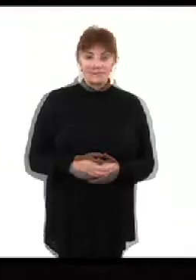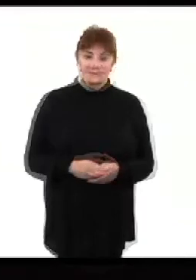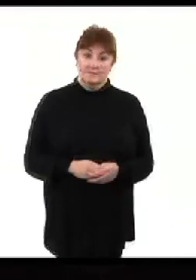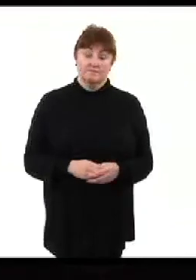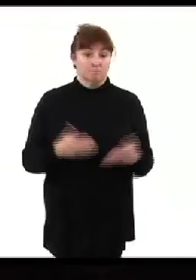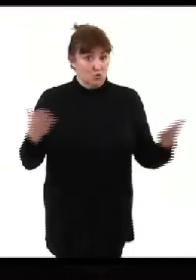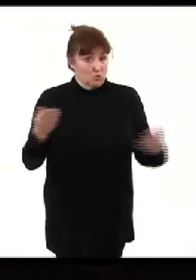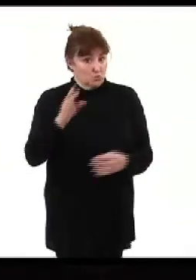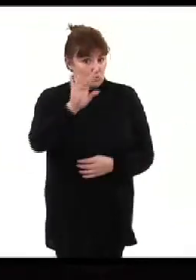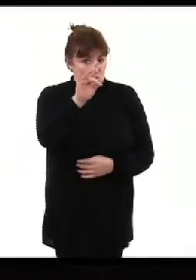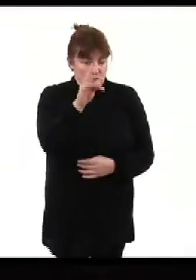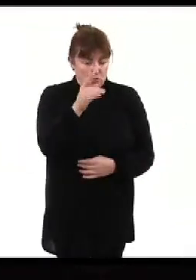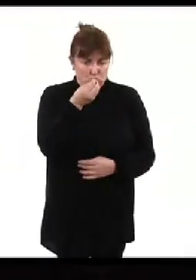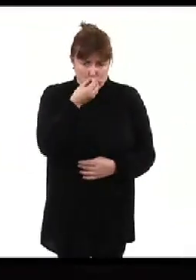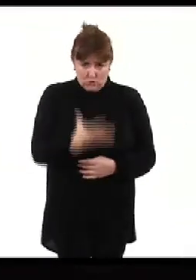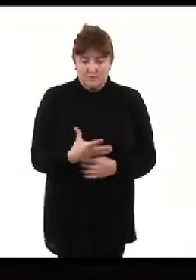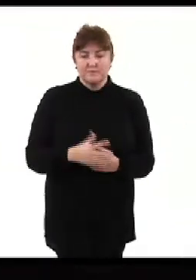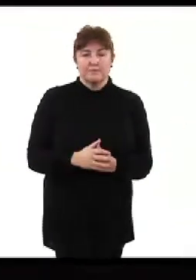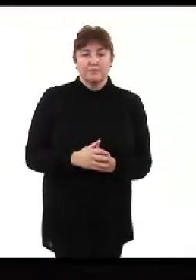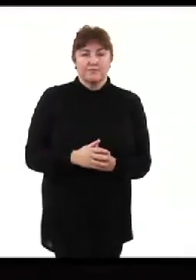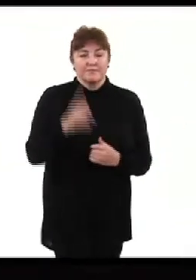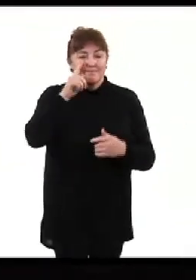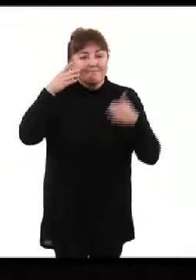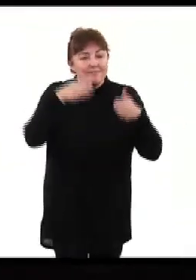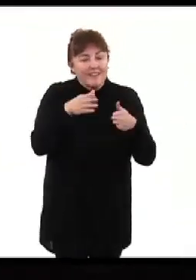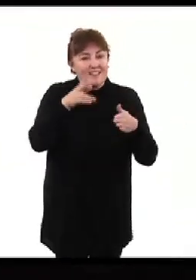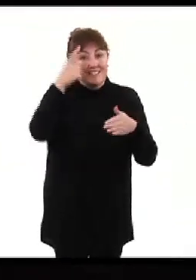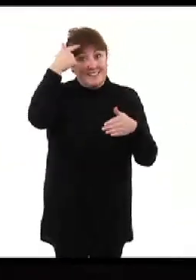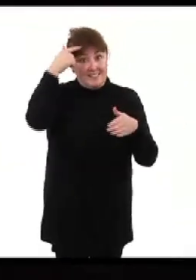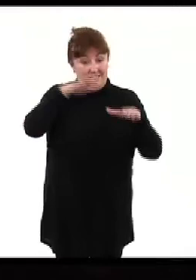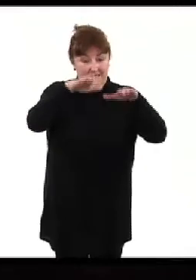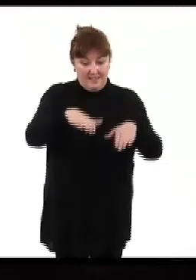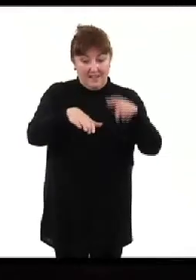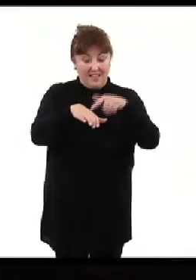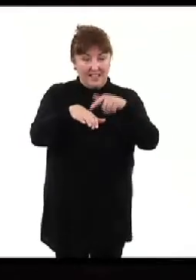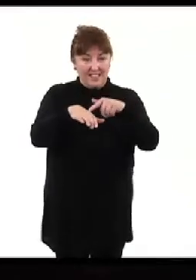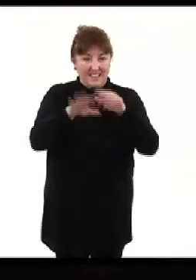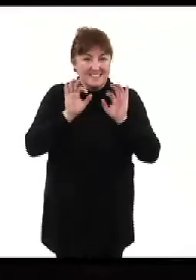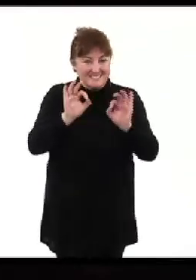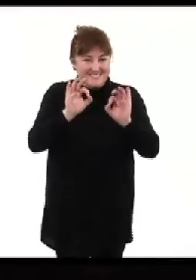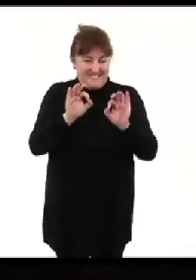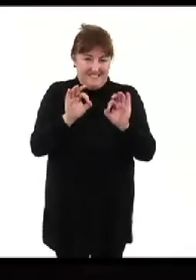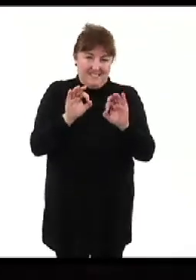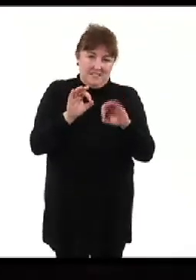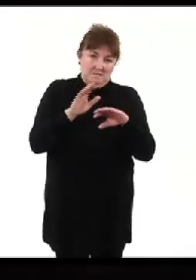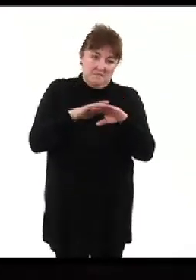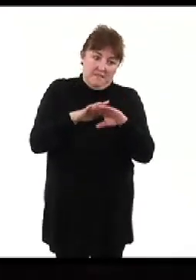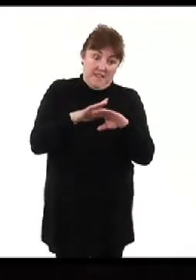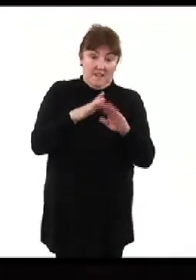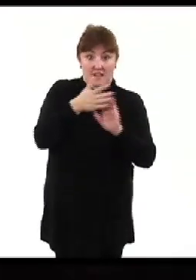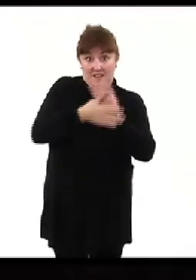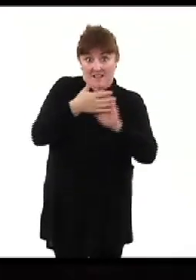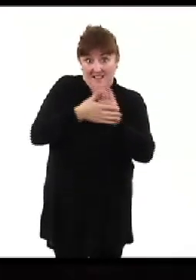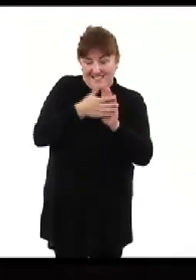okay, sure, yeah, so that's great. So with respect to the right hemisphere, there is a function of the right hemisphere that seems to